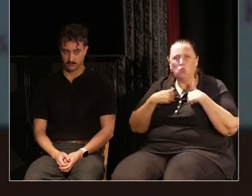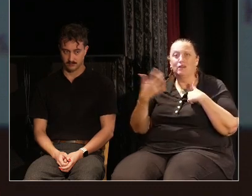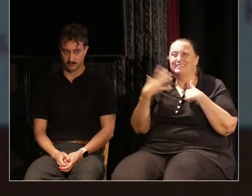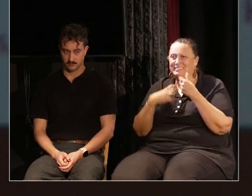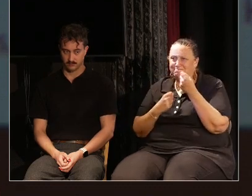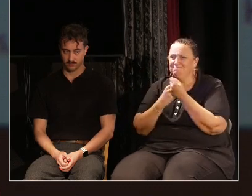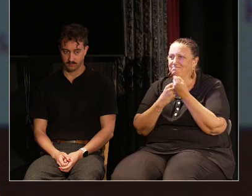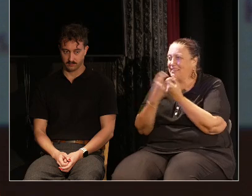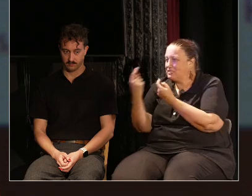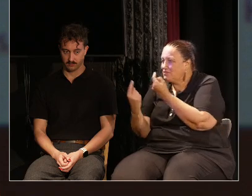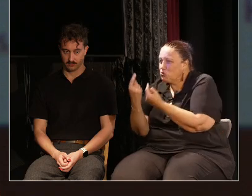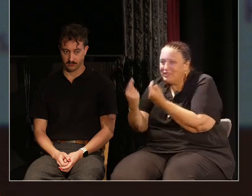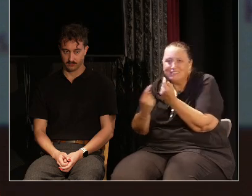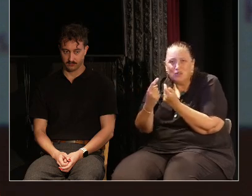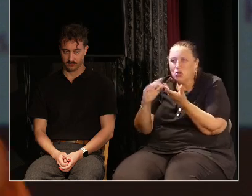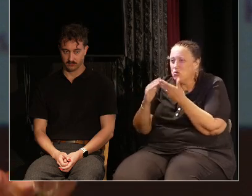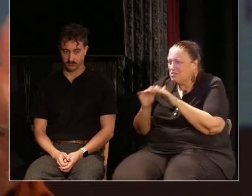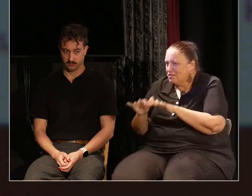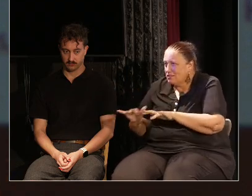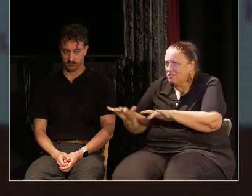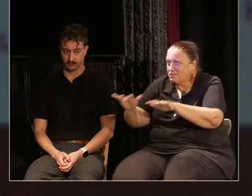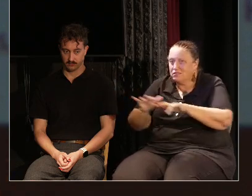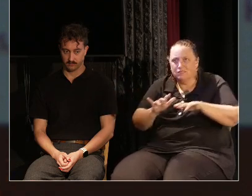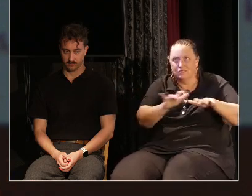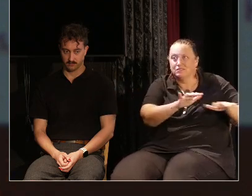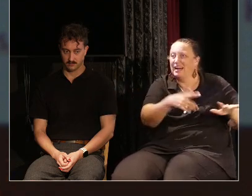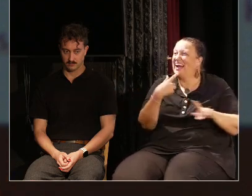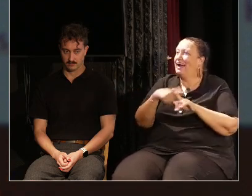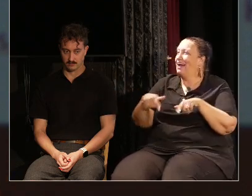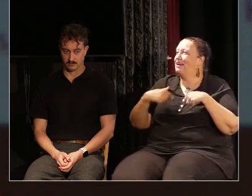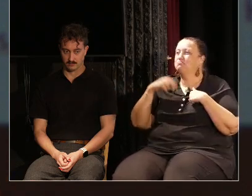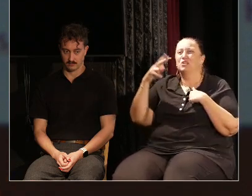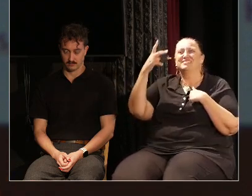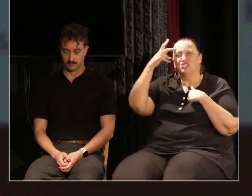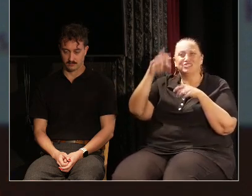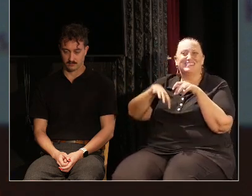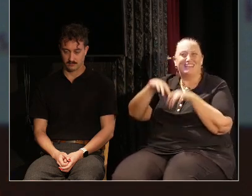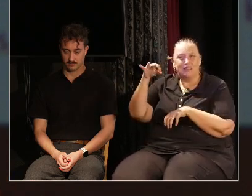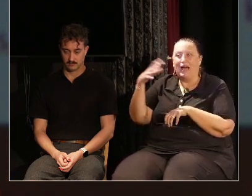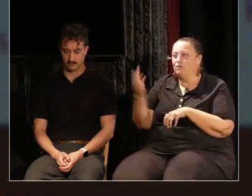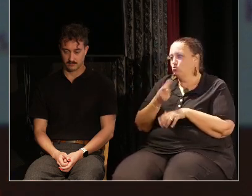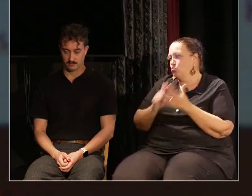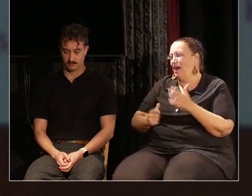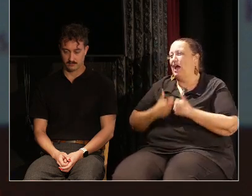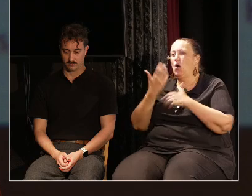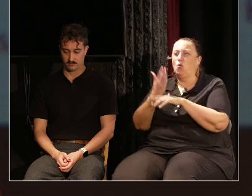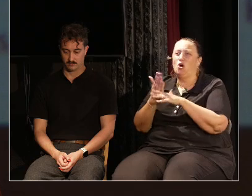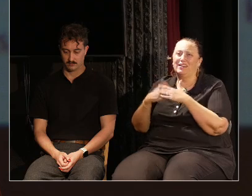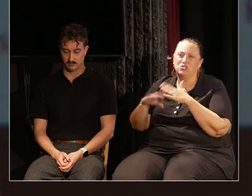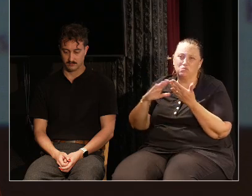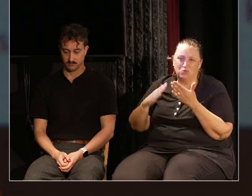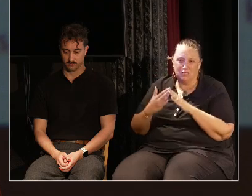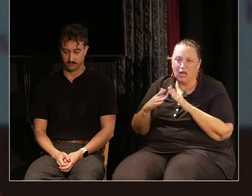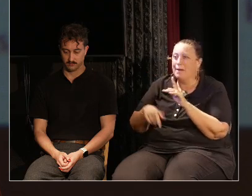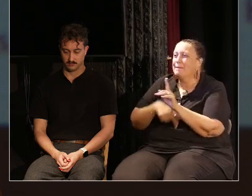our individual communities. There is work for elected officials like us to do in our individual communities. And there is national